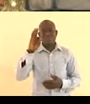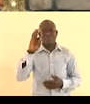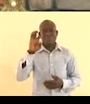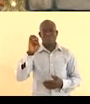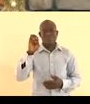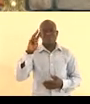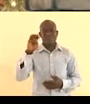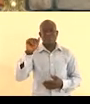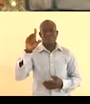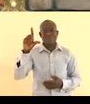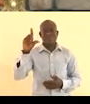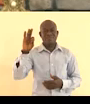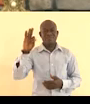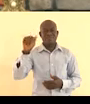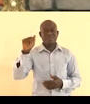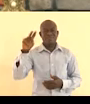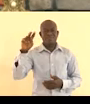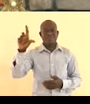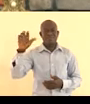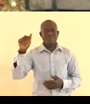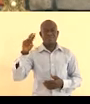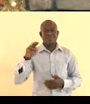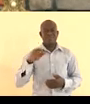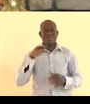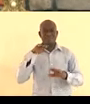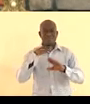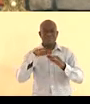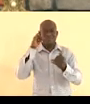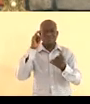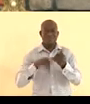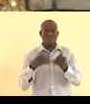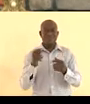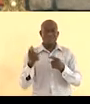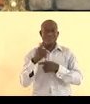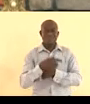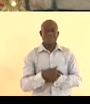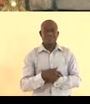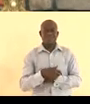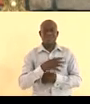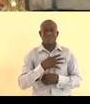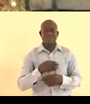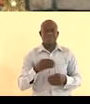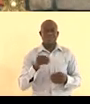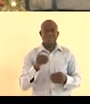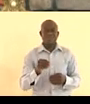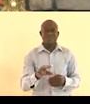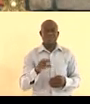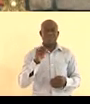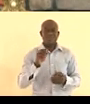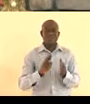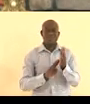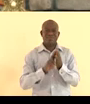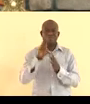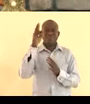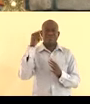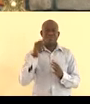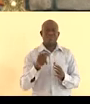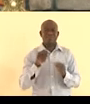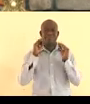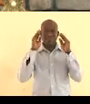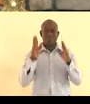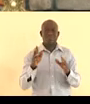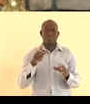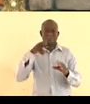And Femi Falana said, at the end of the day, he now took up the teacher